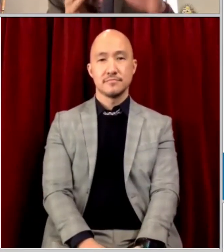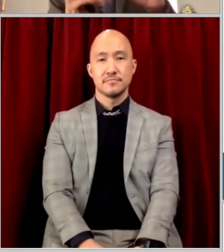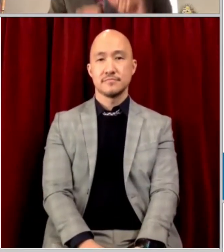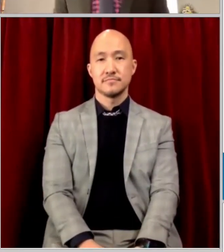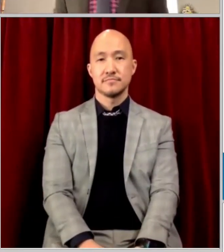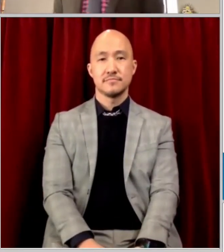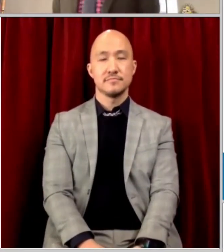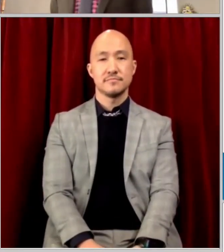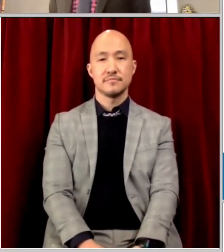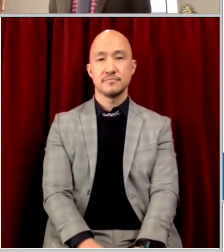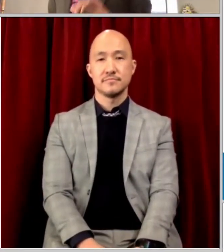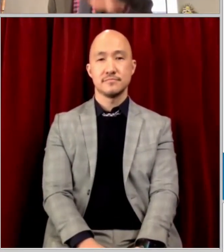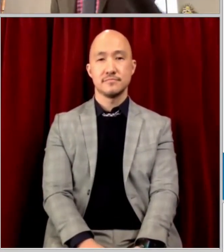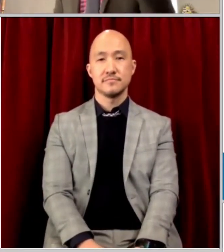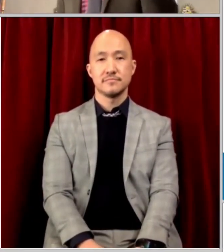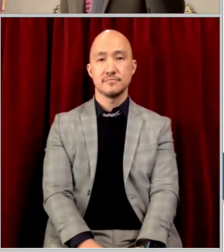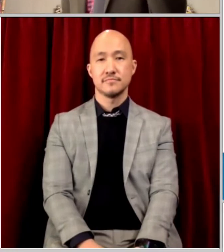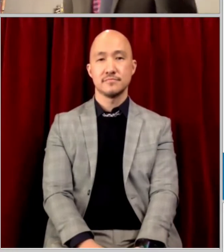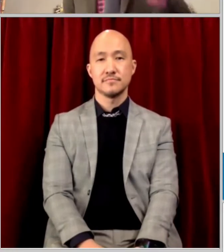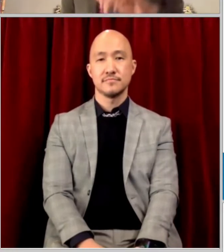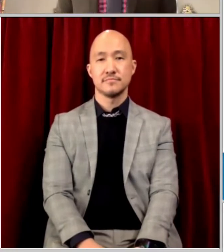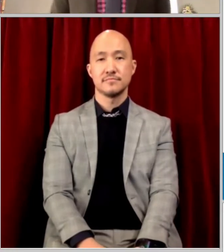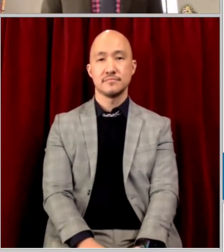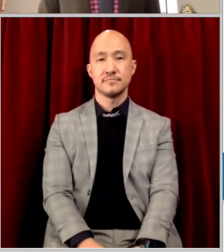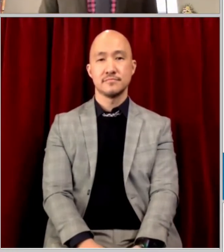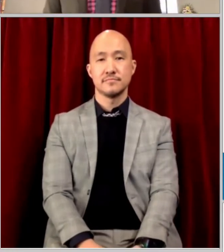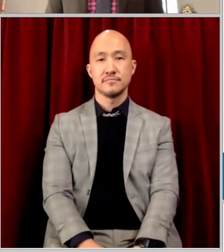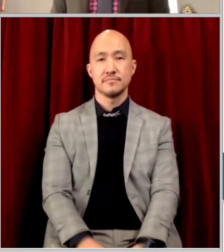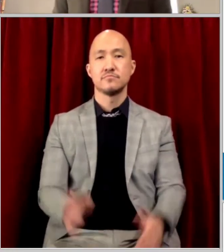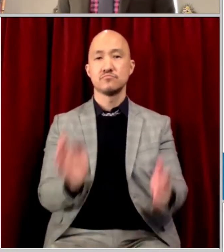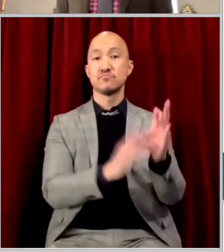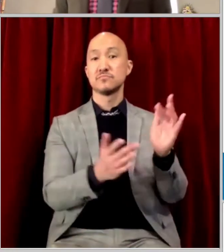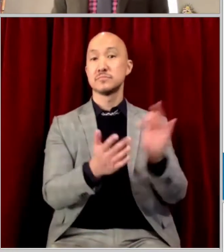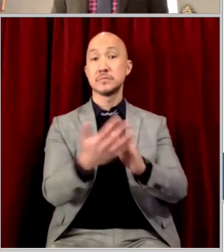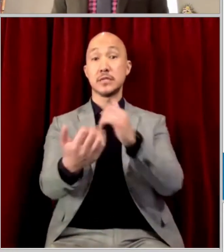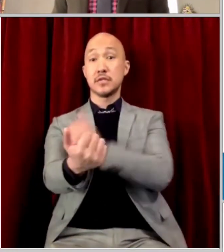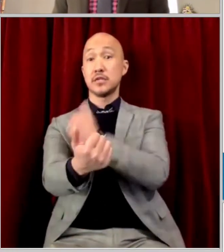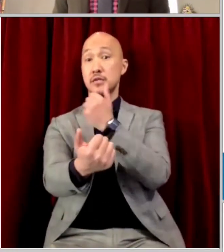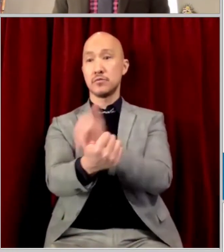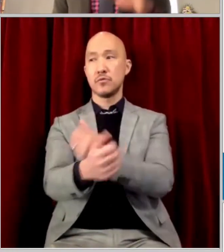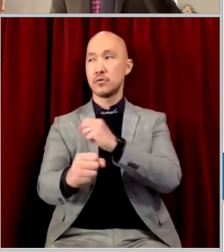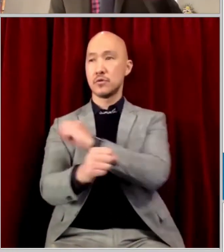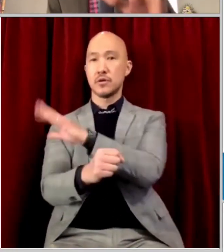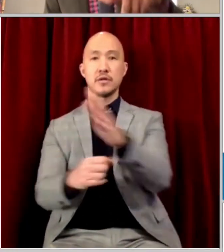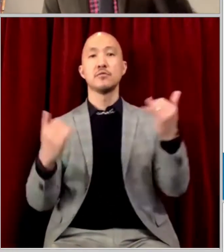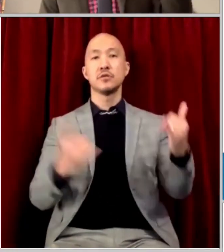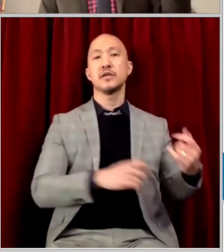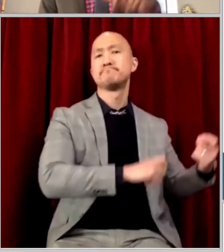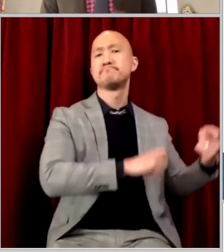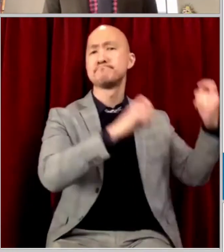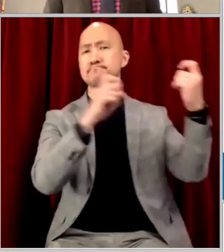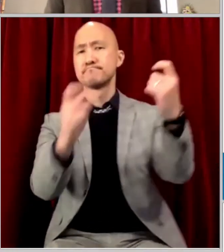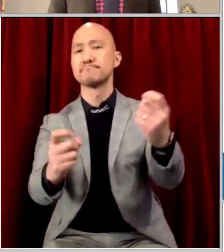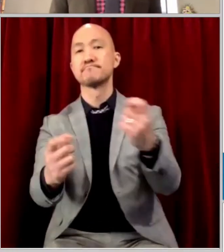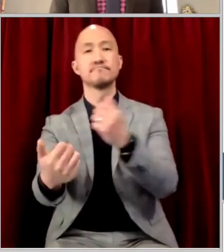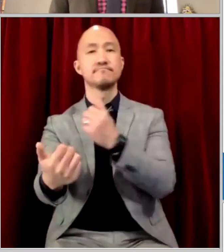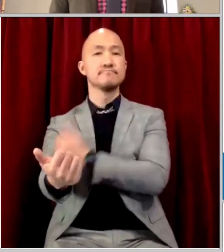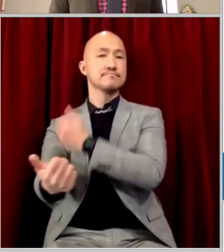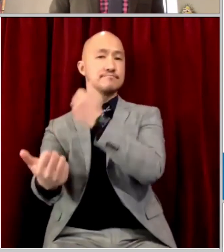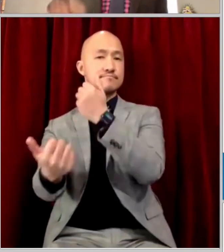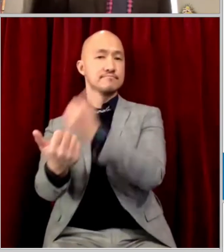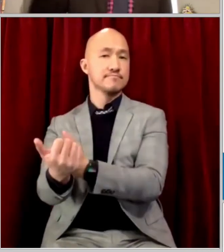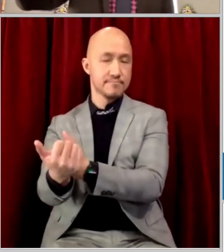years, the 3 years of his ministry, he says, I'm giving you that same power to impact the world around